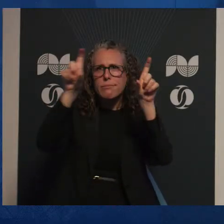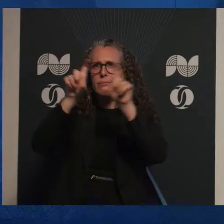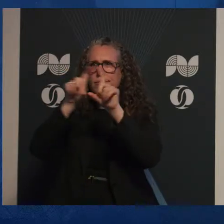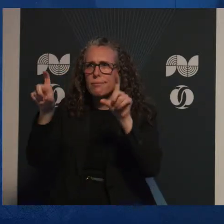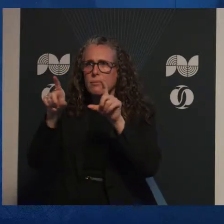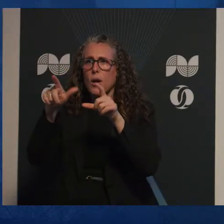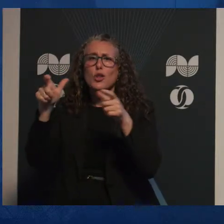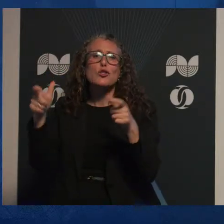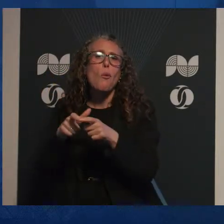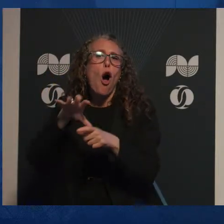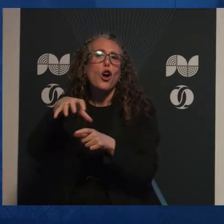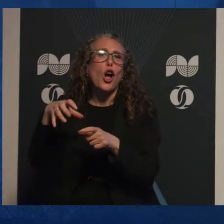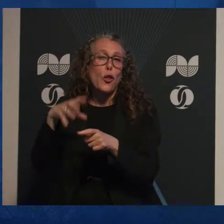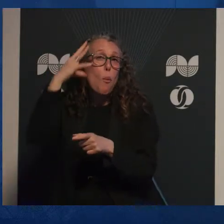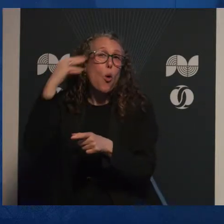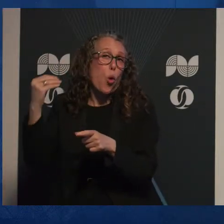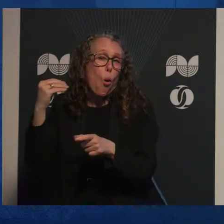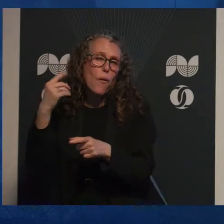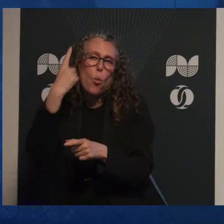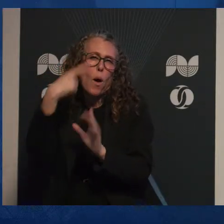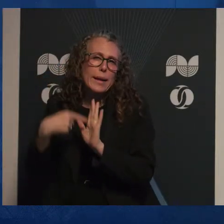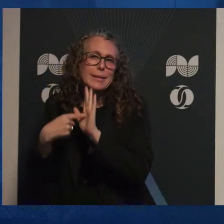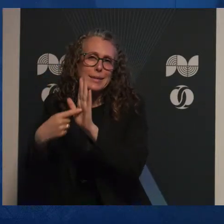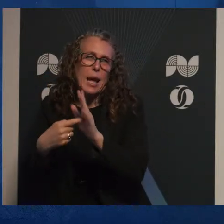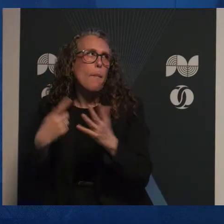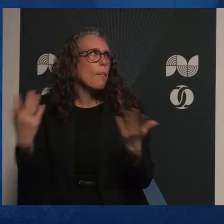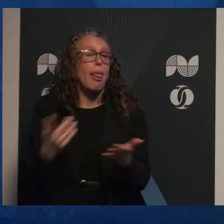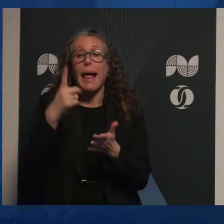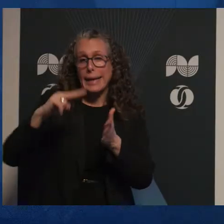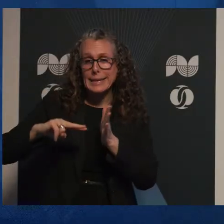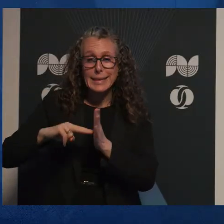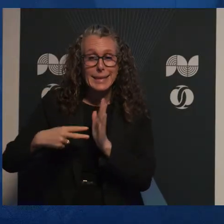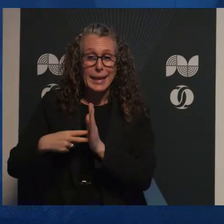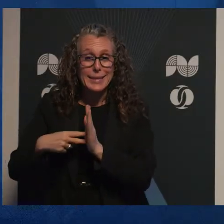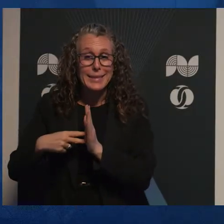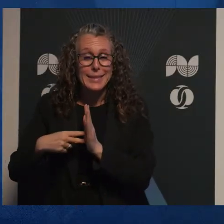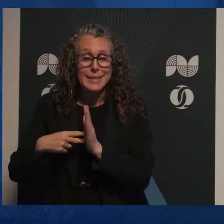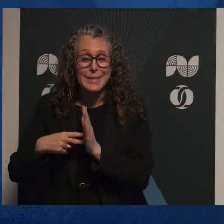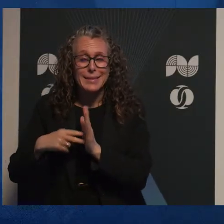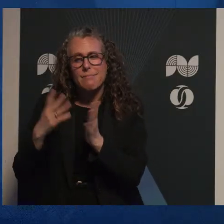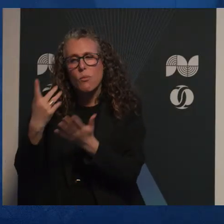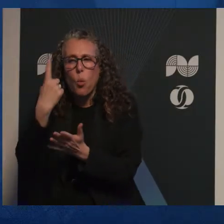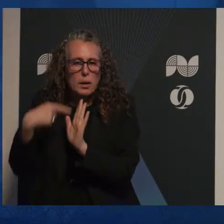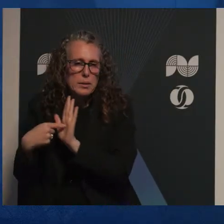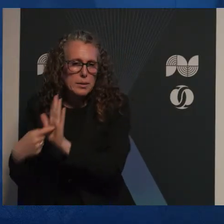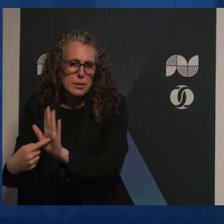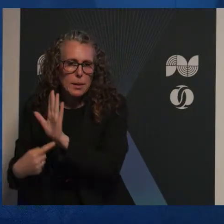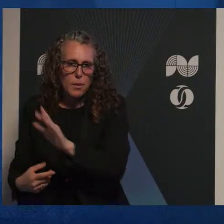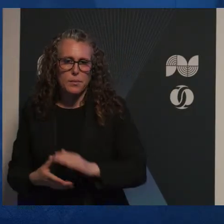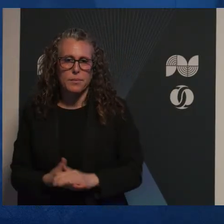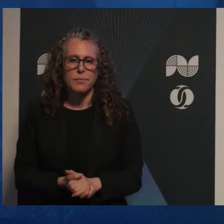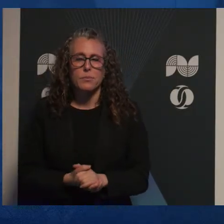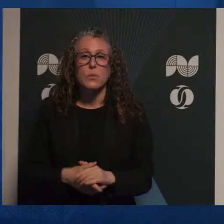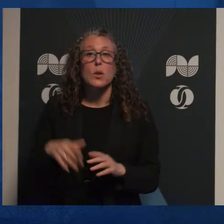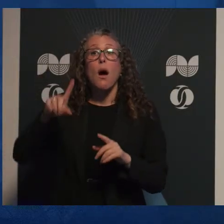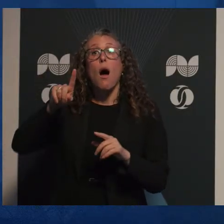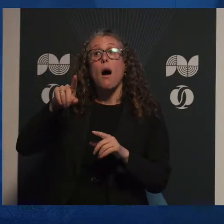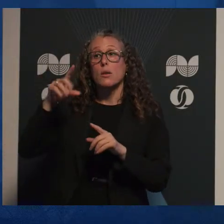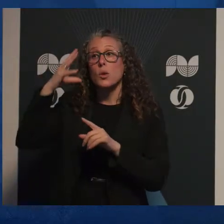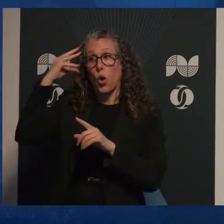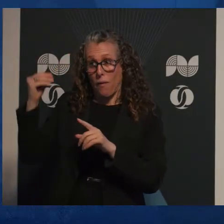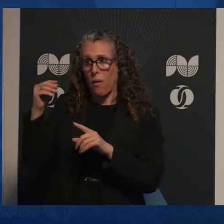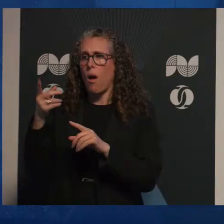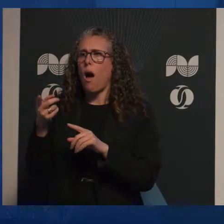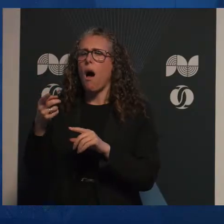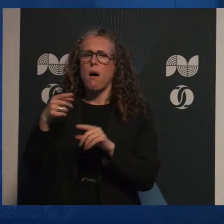and I brought a little bit the example of the tech industry. Yep. So some of the other economic sectors in Moldova said, okay, why are